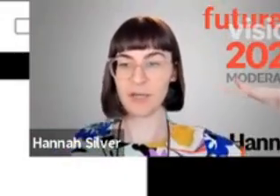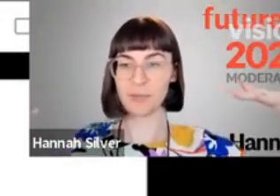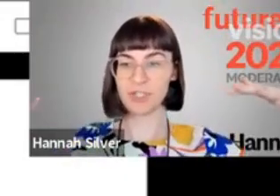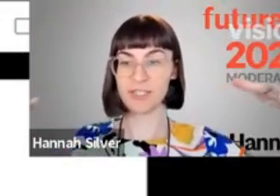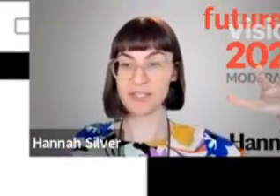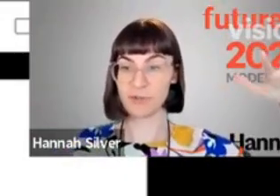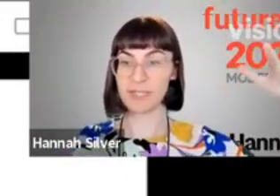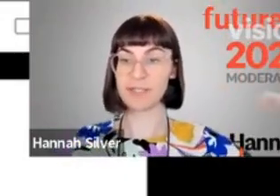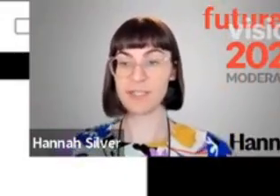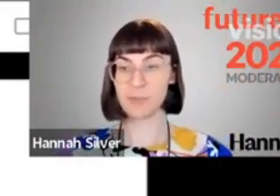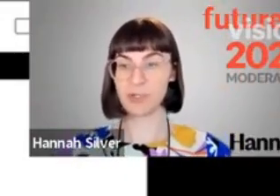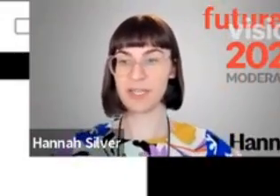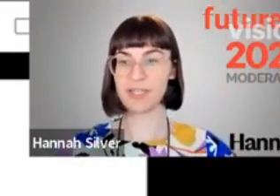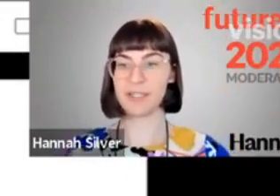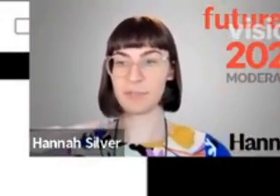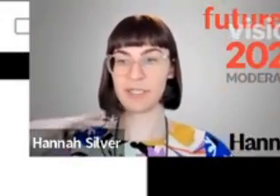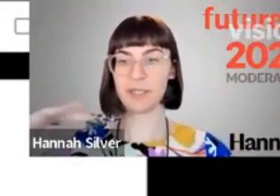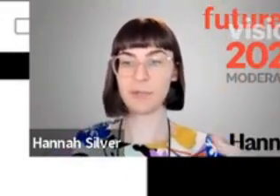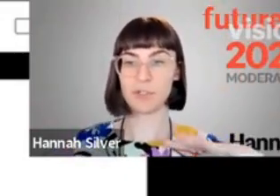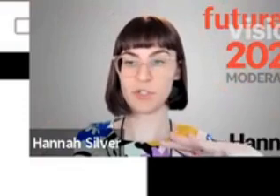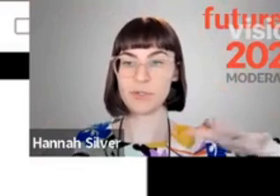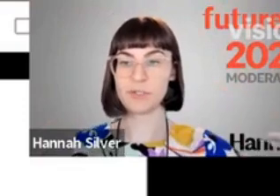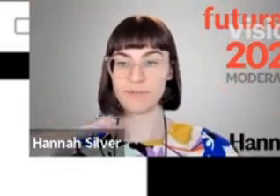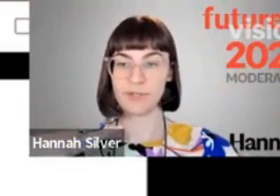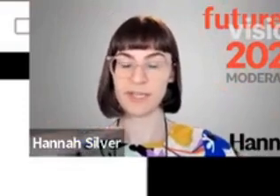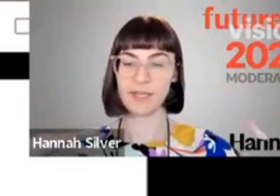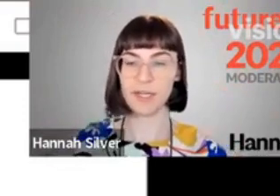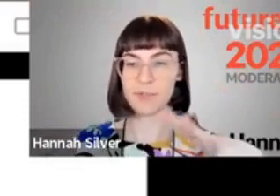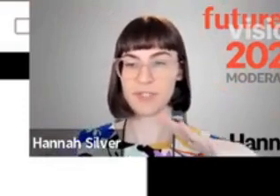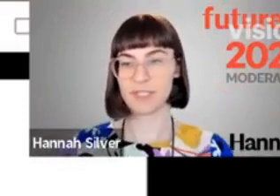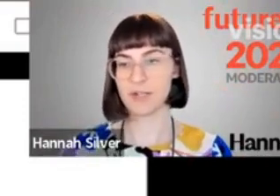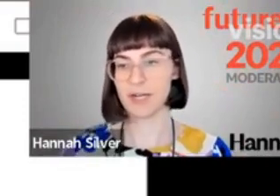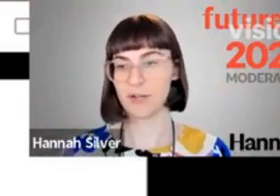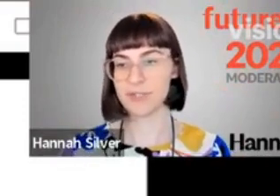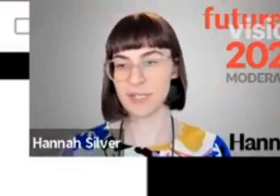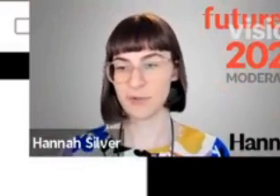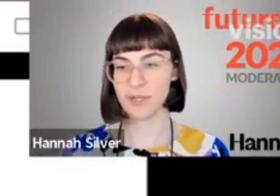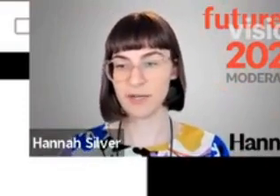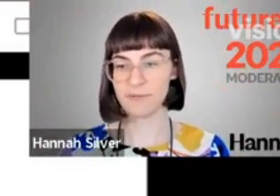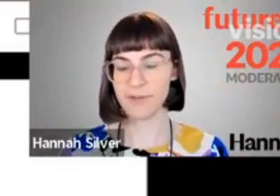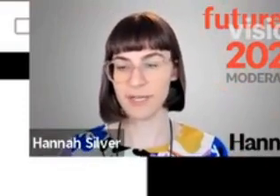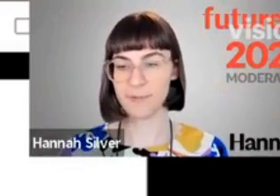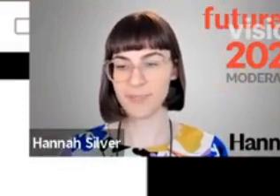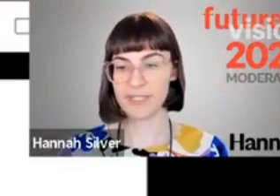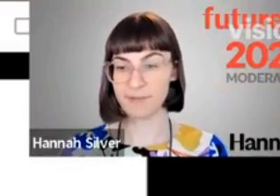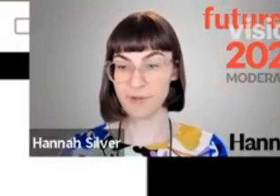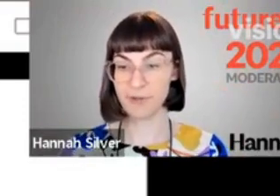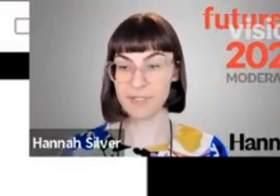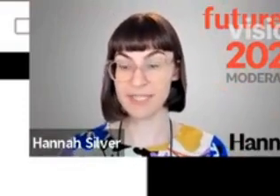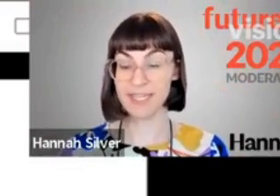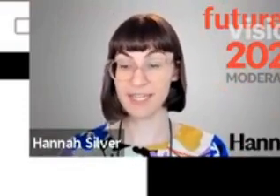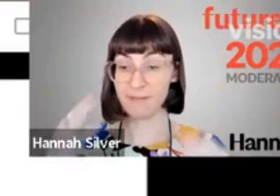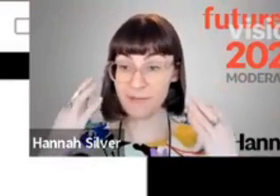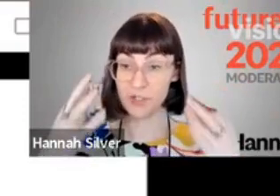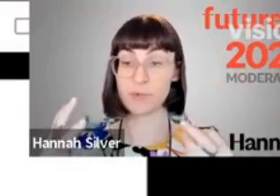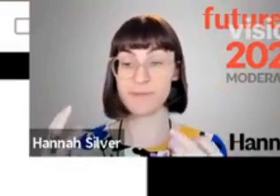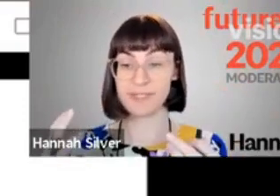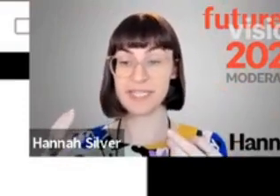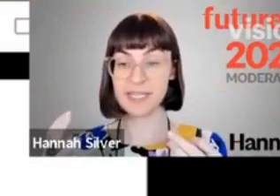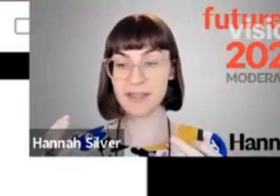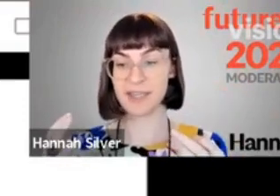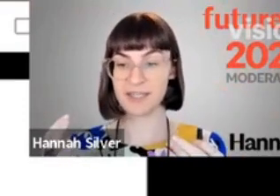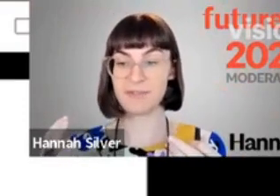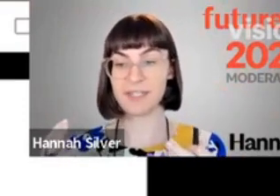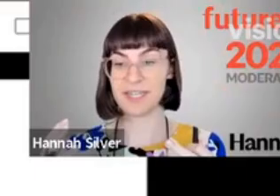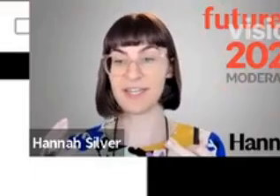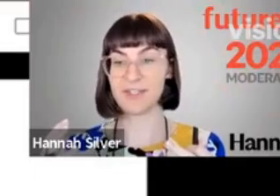having options for like dimmer lighting and being able to choose your different lighting options in your house. I know a lot of deaf folks get visual